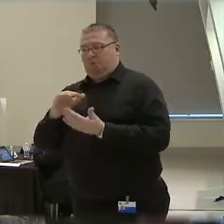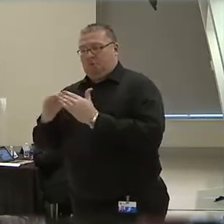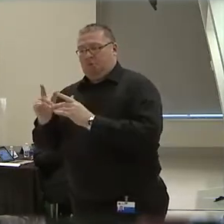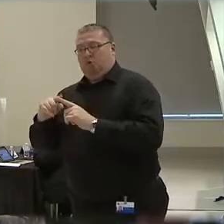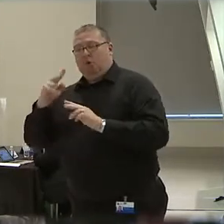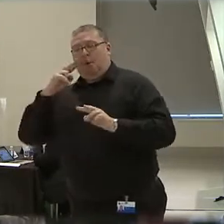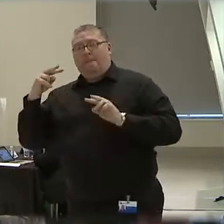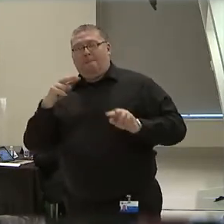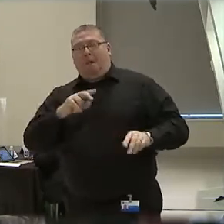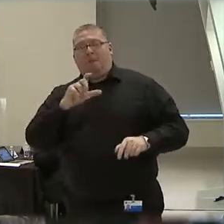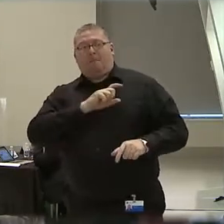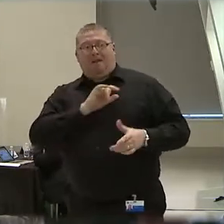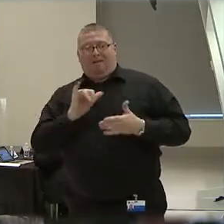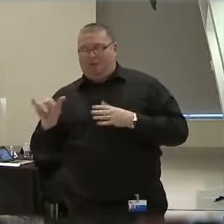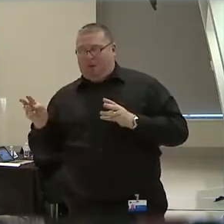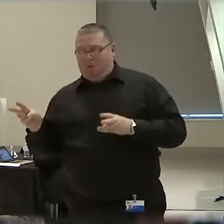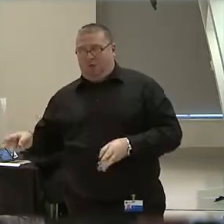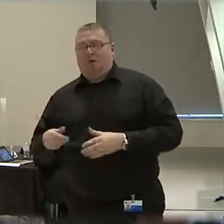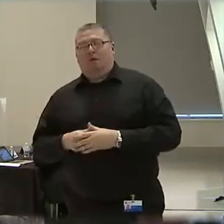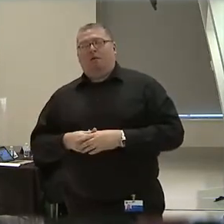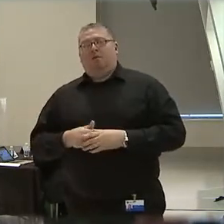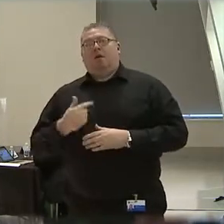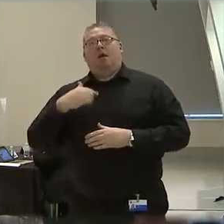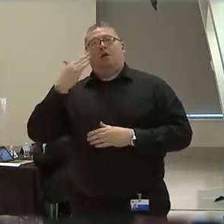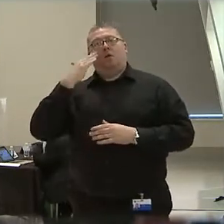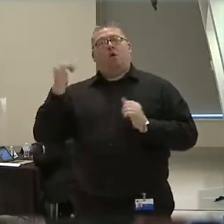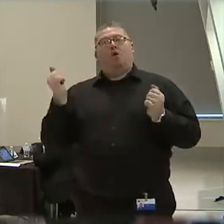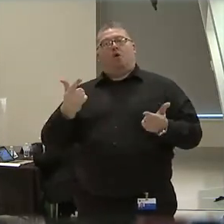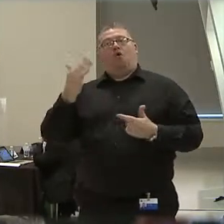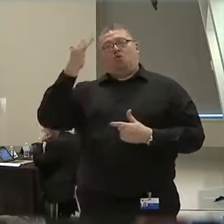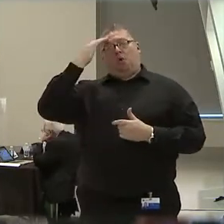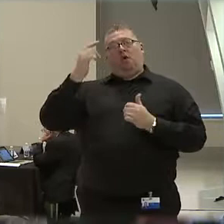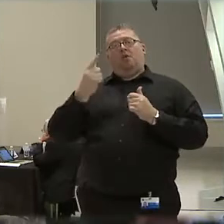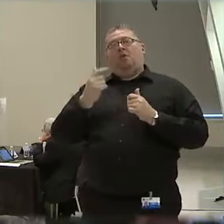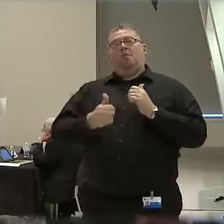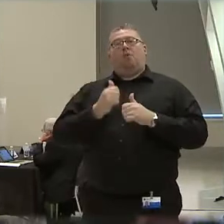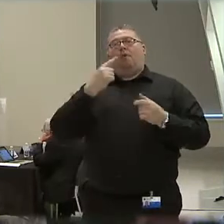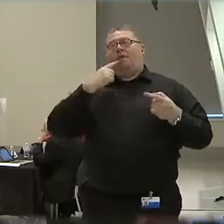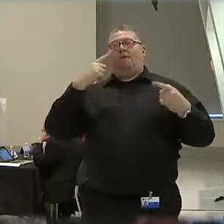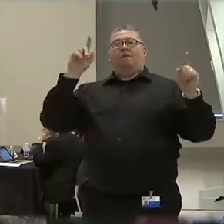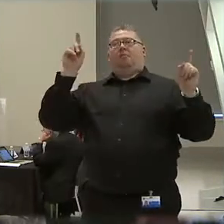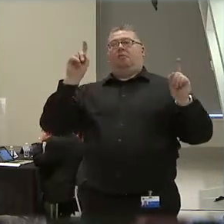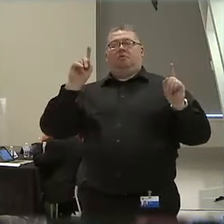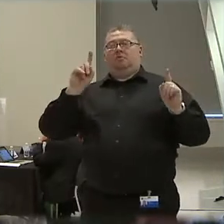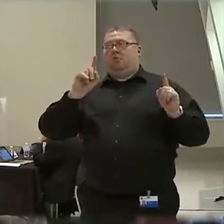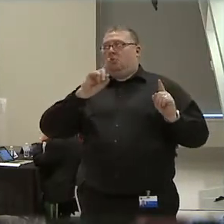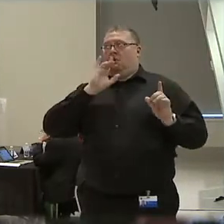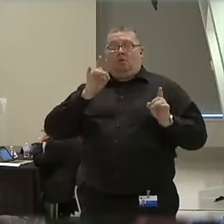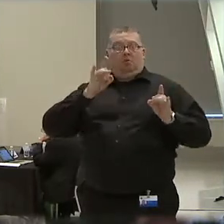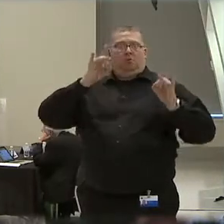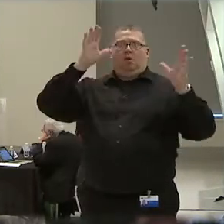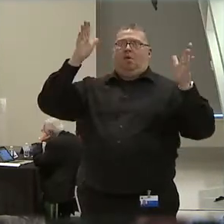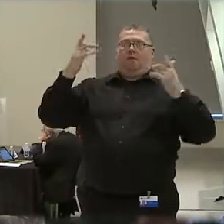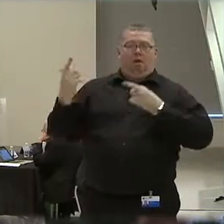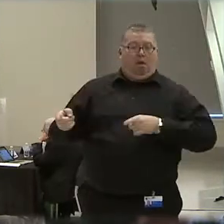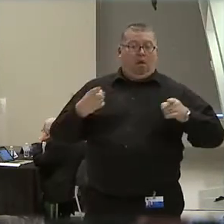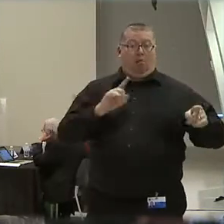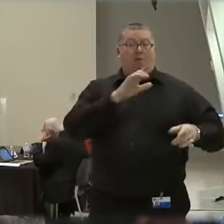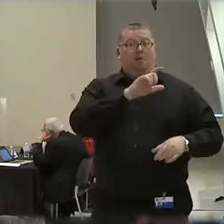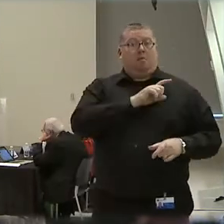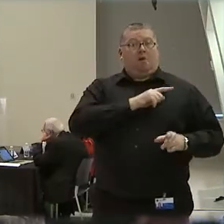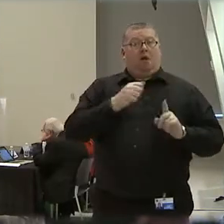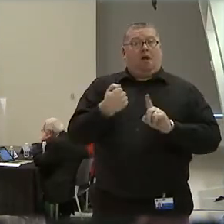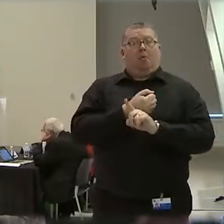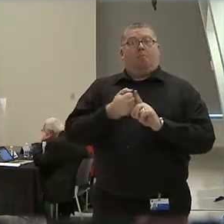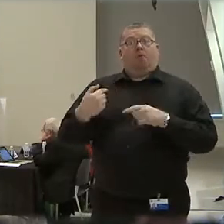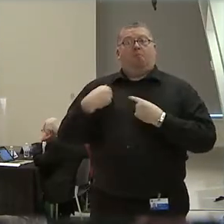police behavior in this way. I think everybody knows that some of the most infamous and egregious incidents of police abuse over